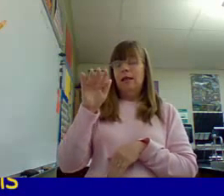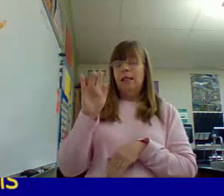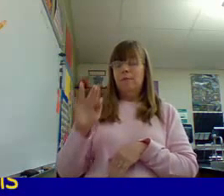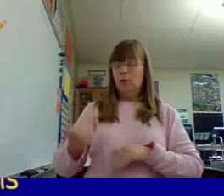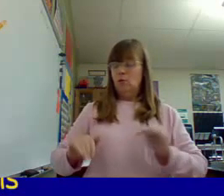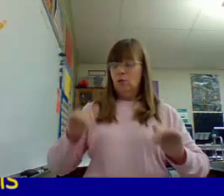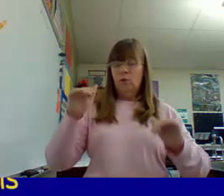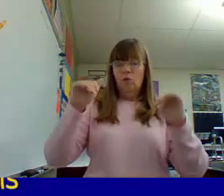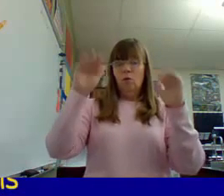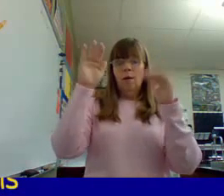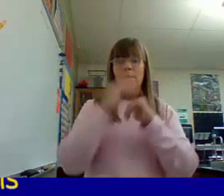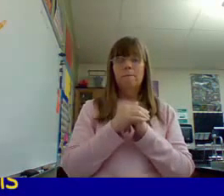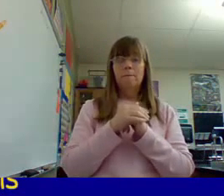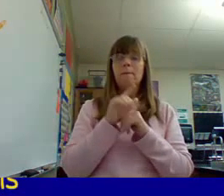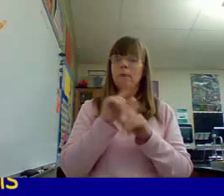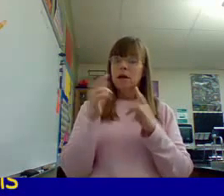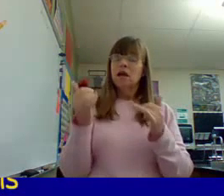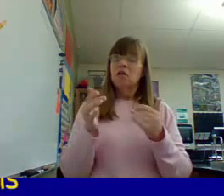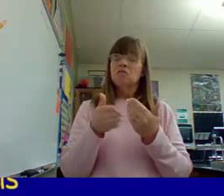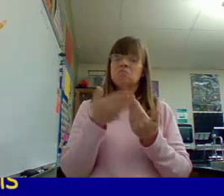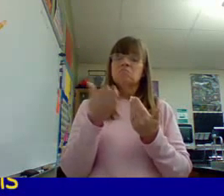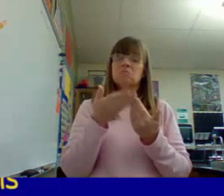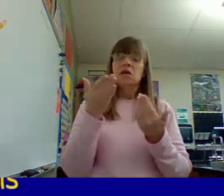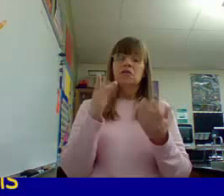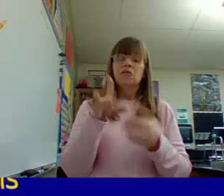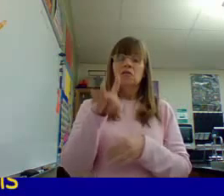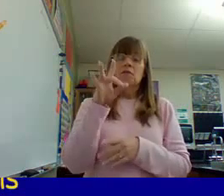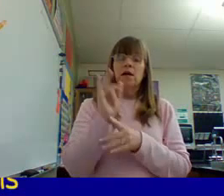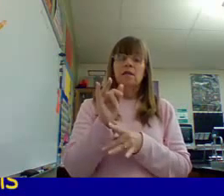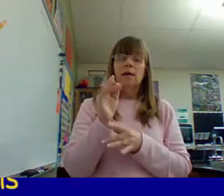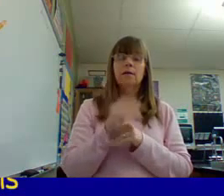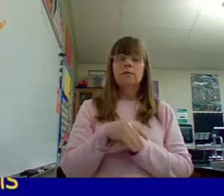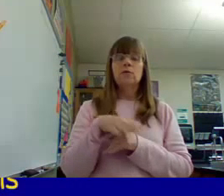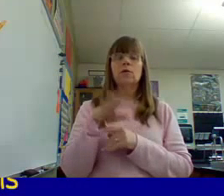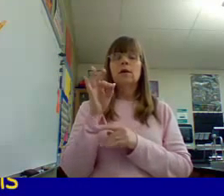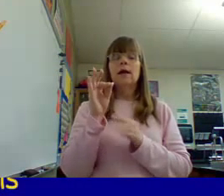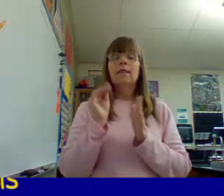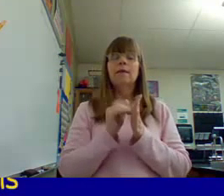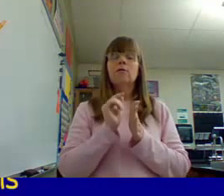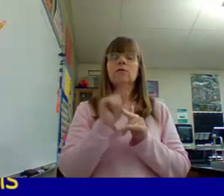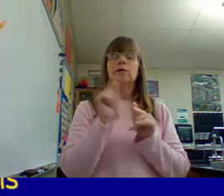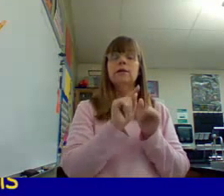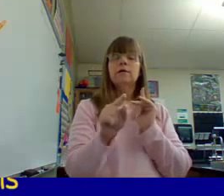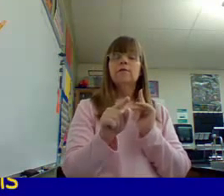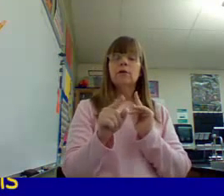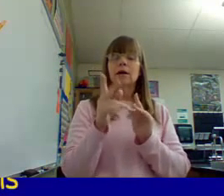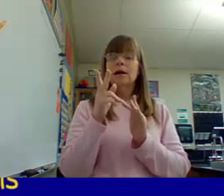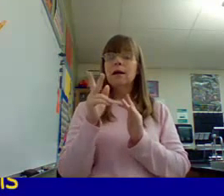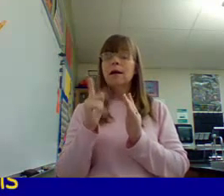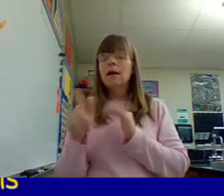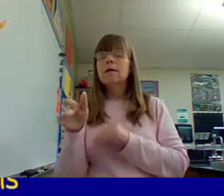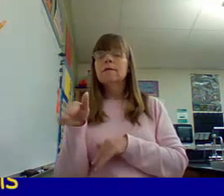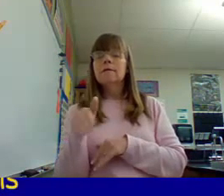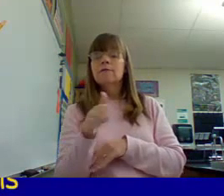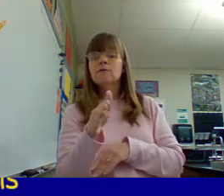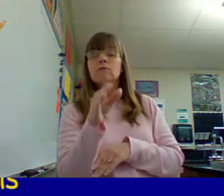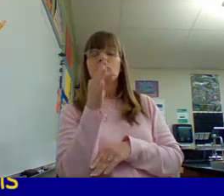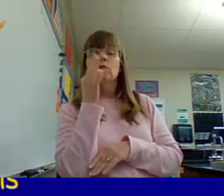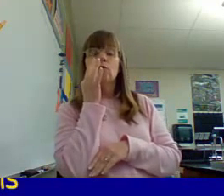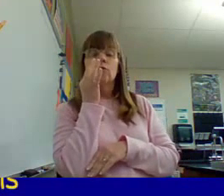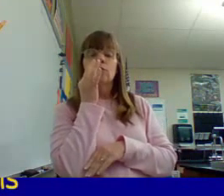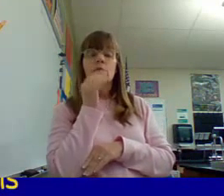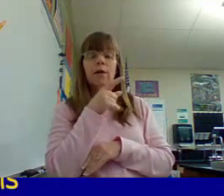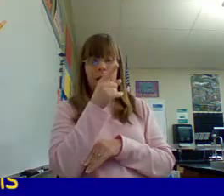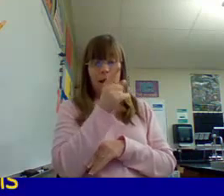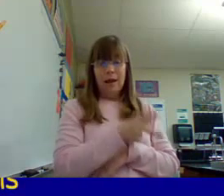a pretty common fish that you can find right now. So right now we use about 9,000 different species for food, and 1/2